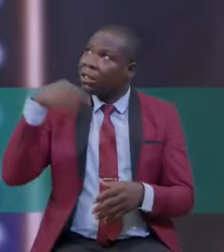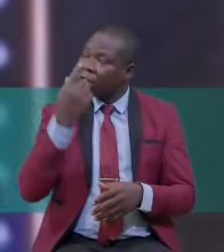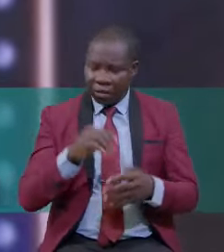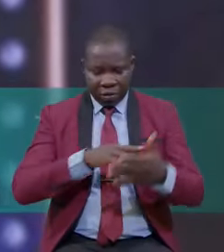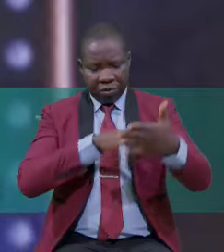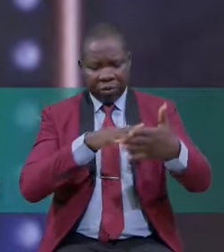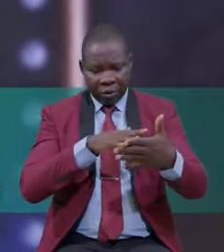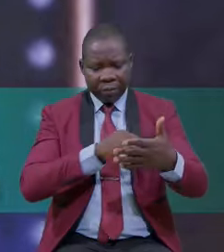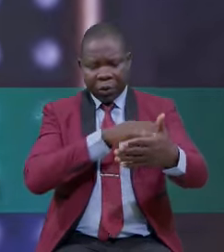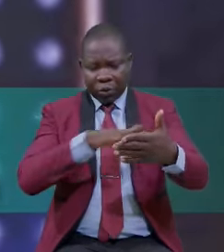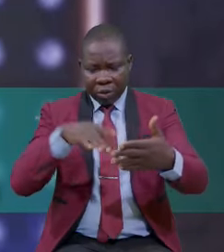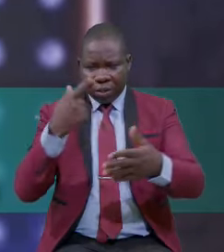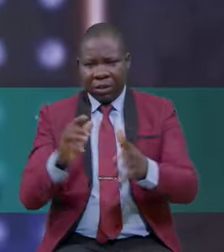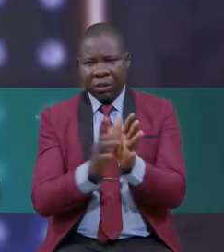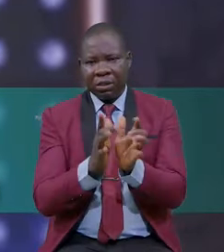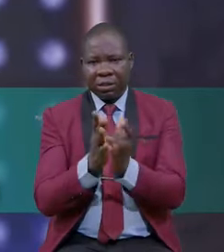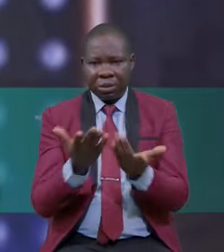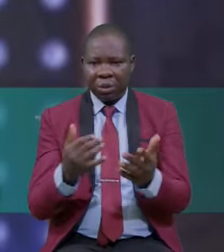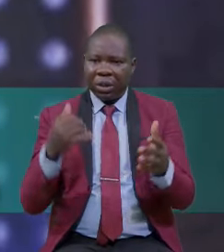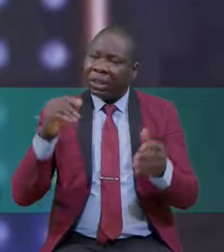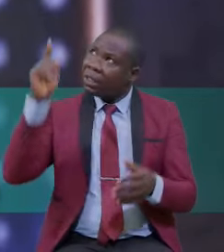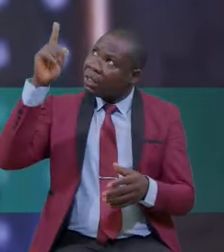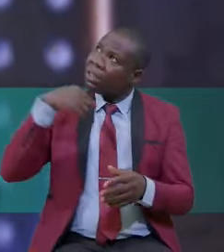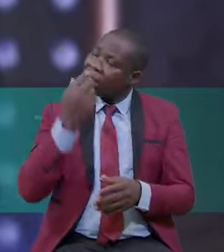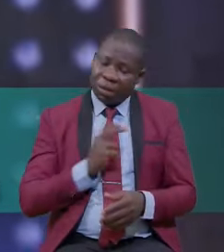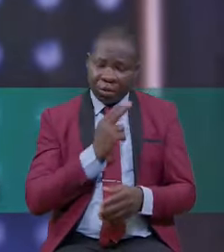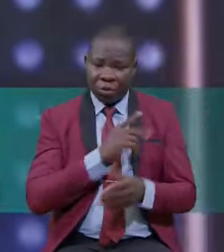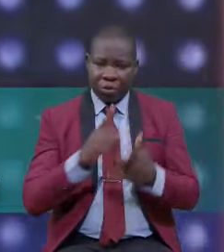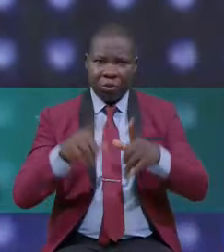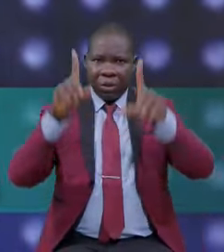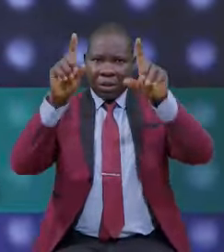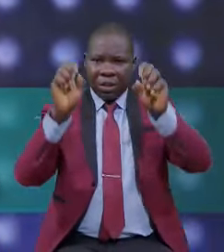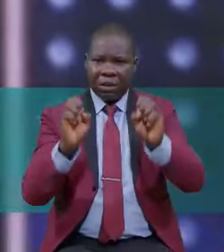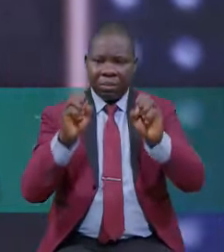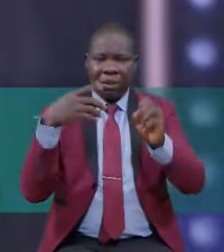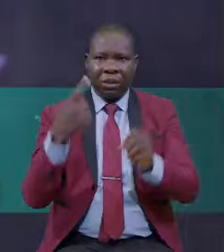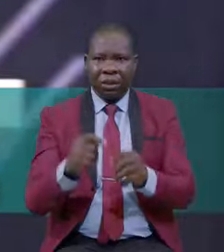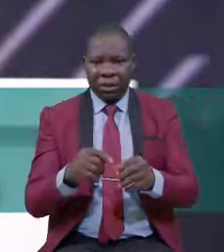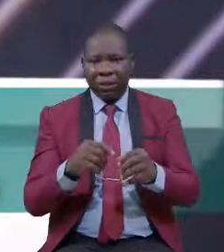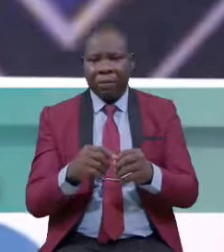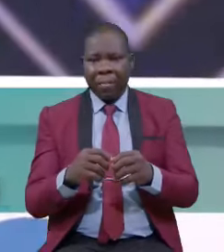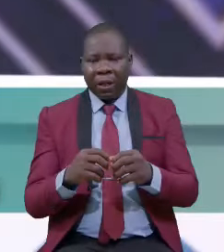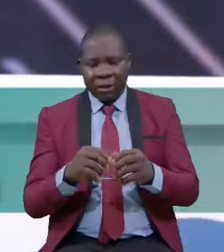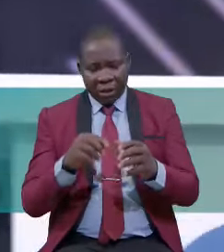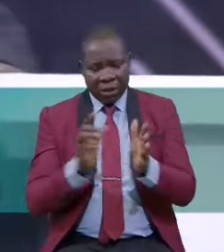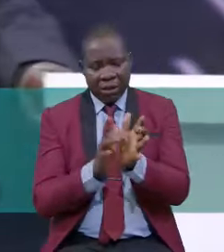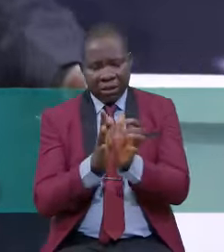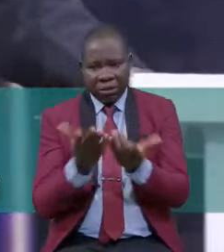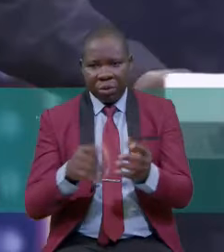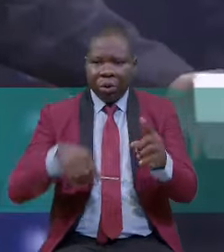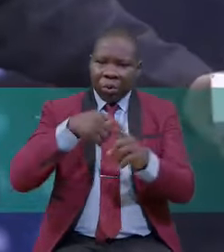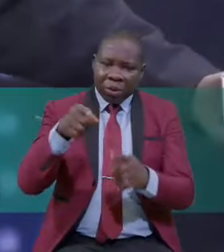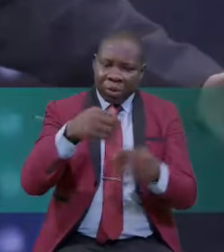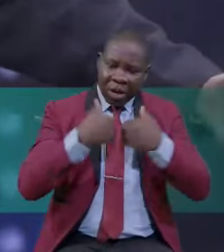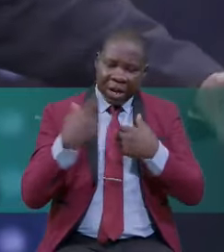that you examine the scriptures. When you have the Bible and you open it, you study